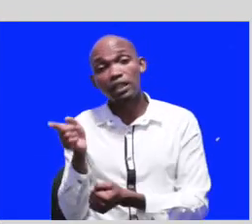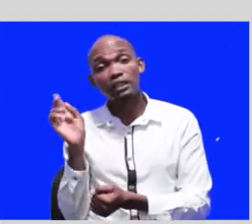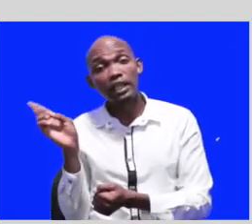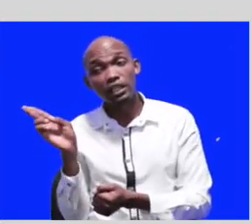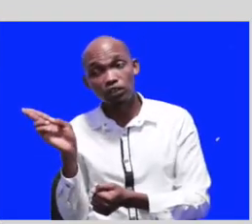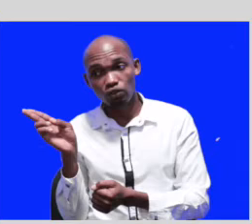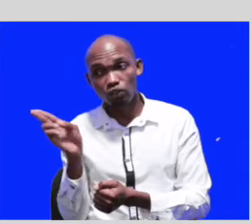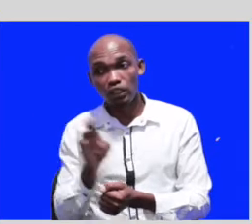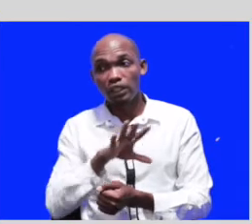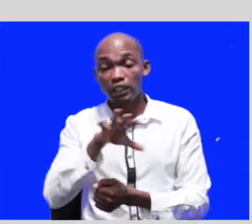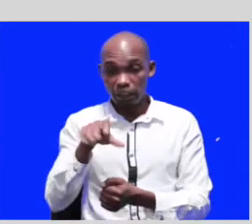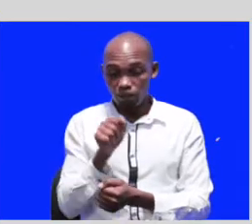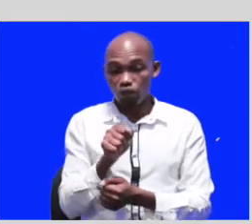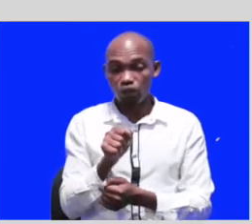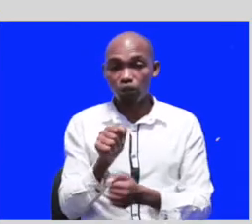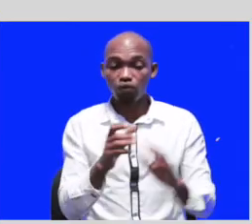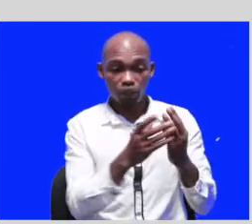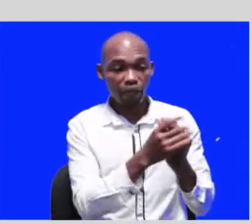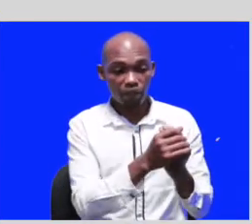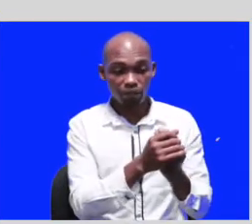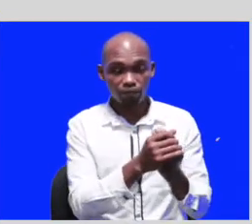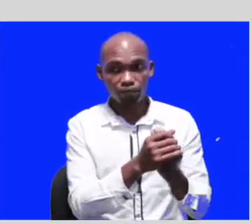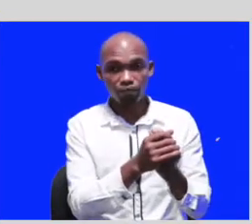support special creation.